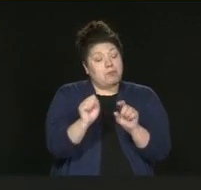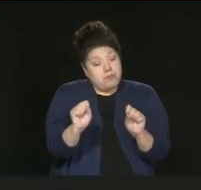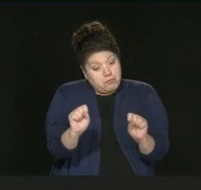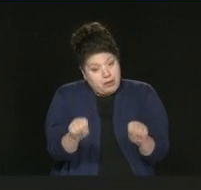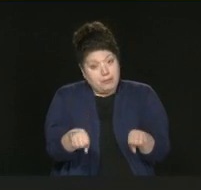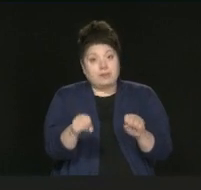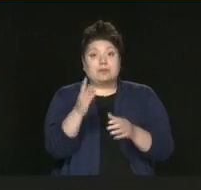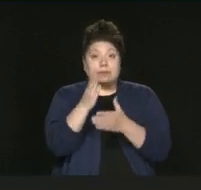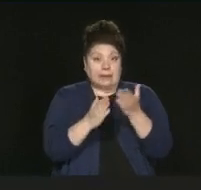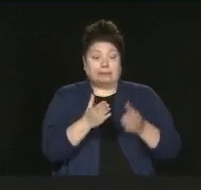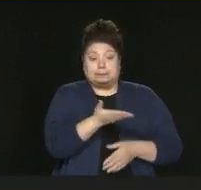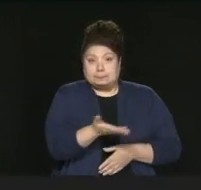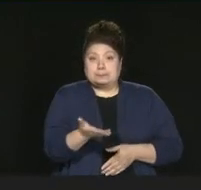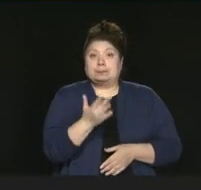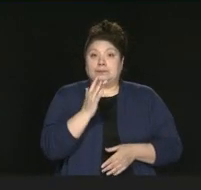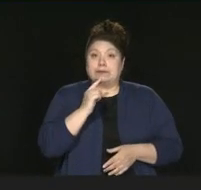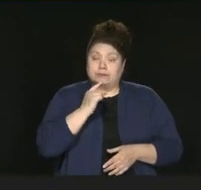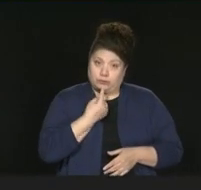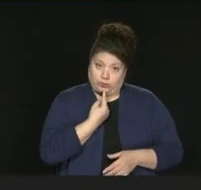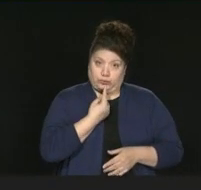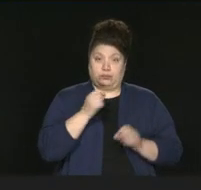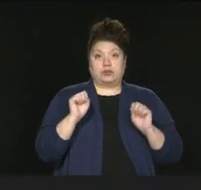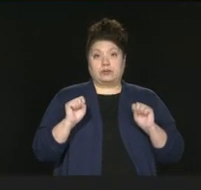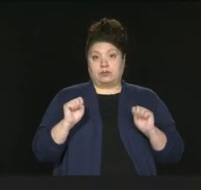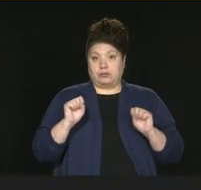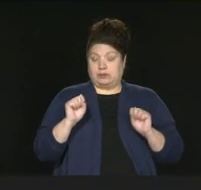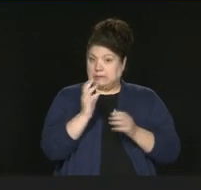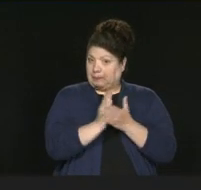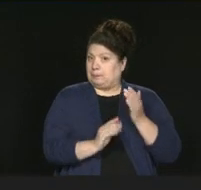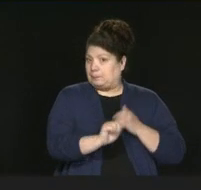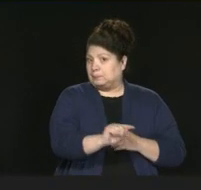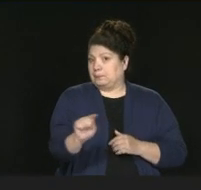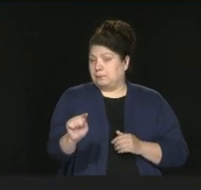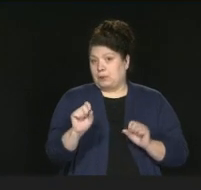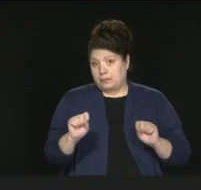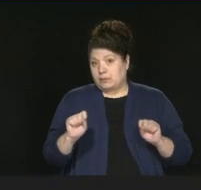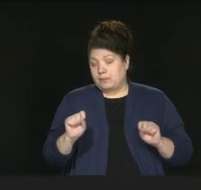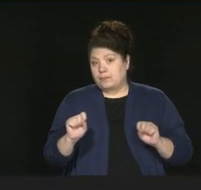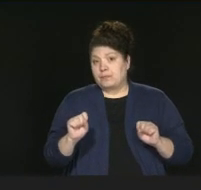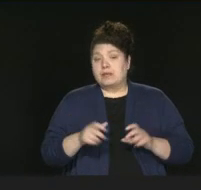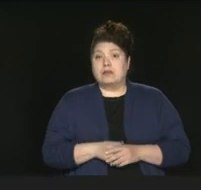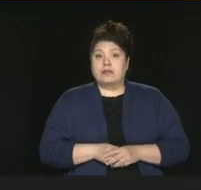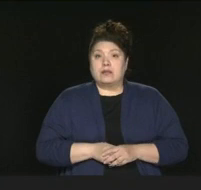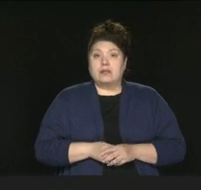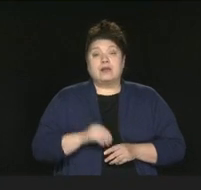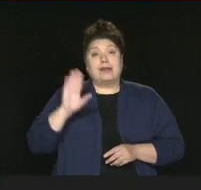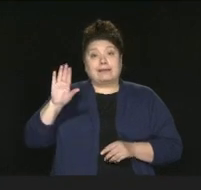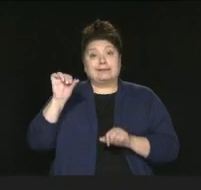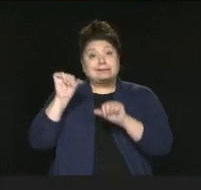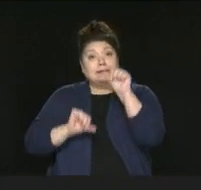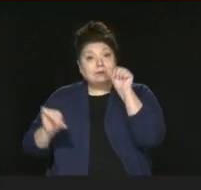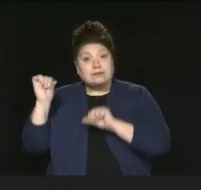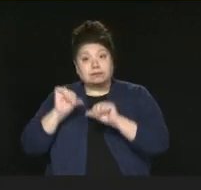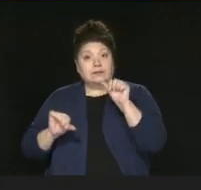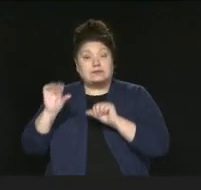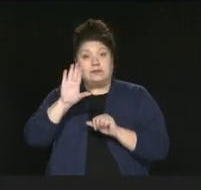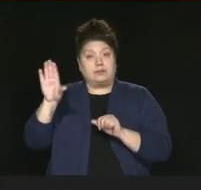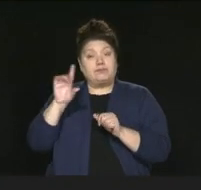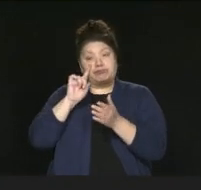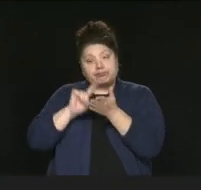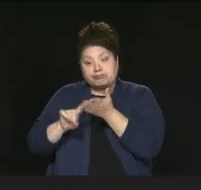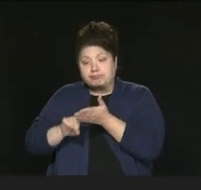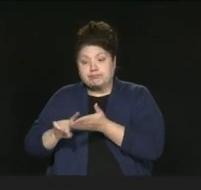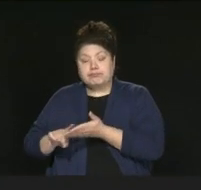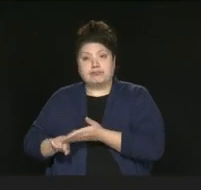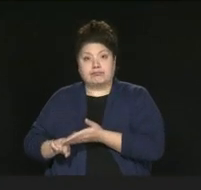but that's basically what the scientific data is telling us. But of course, if there's